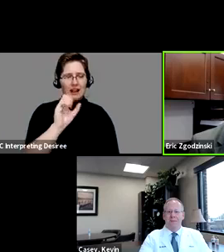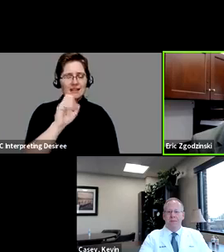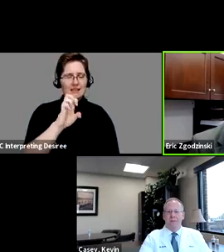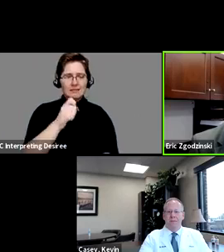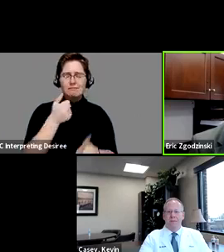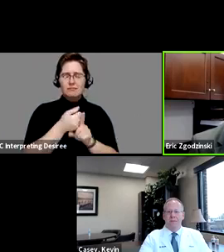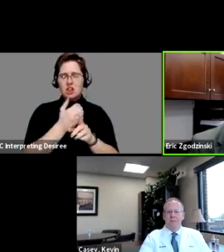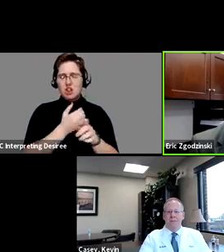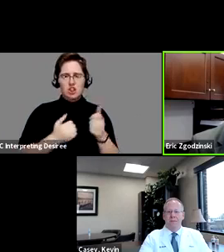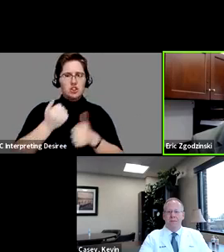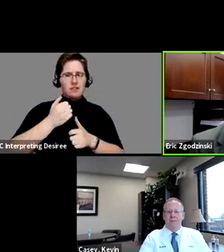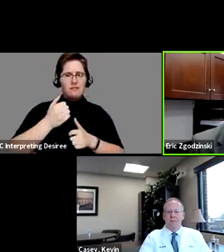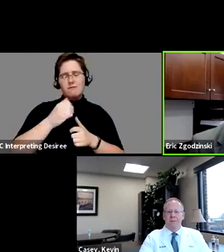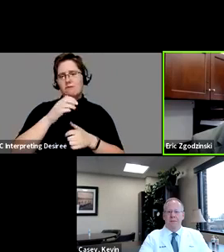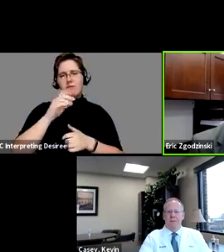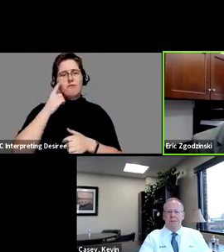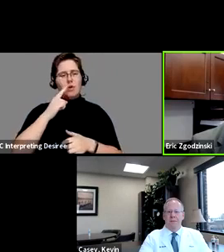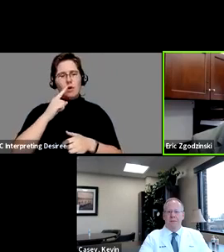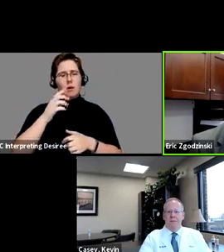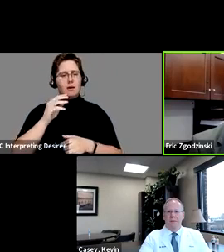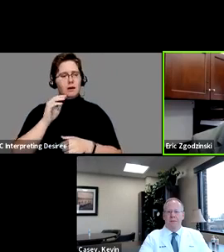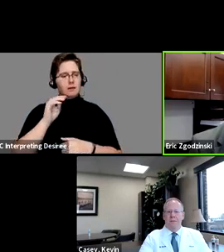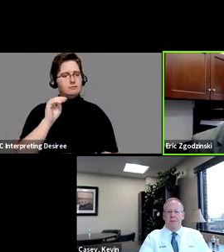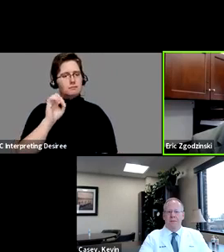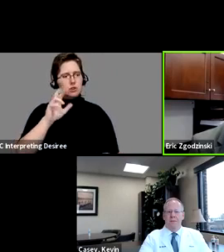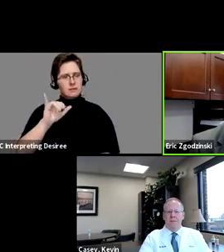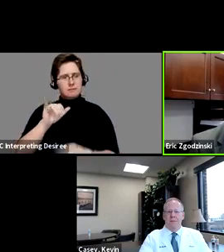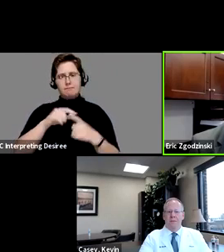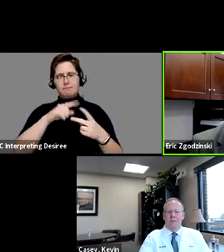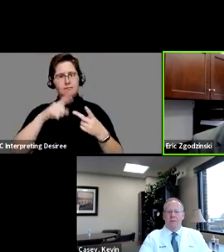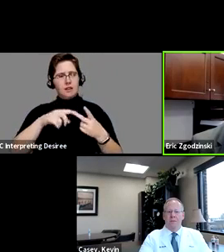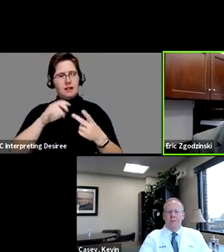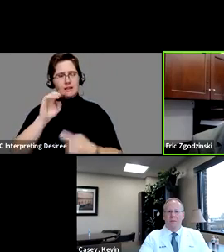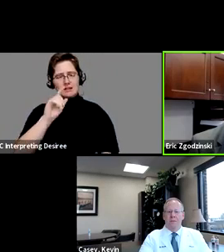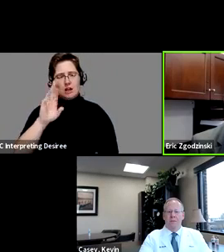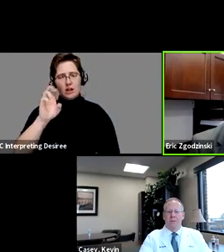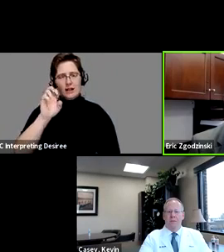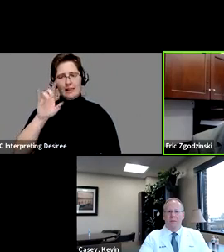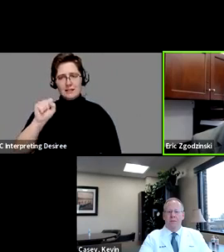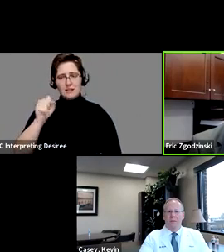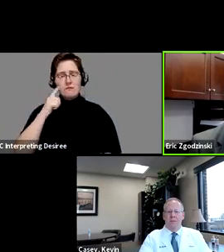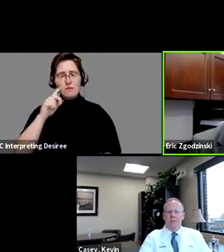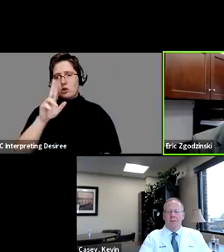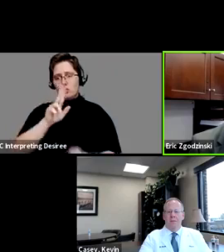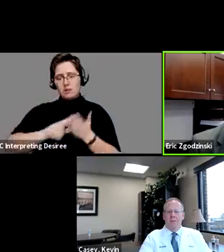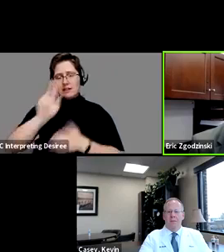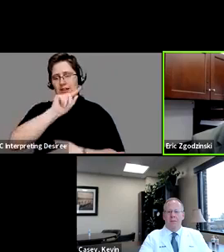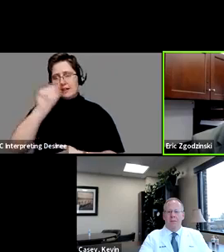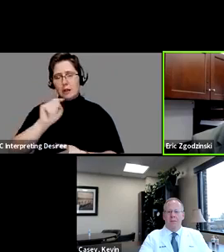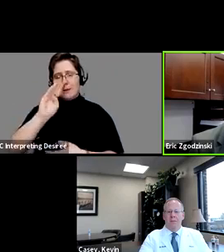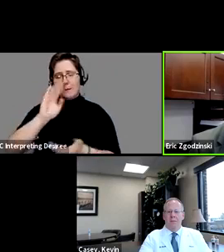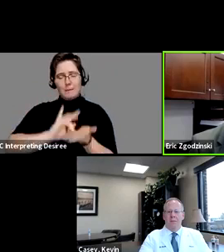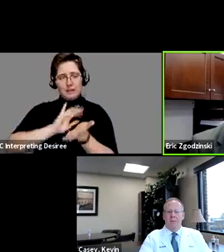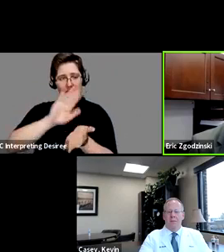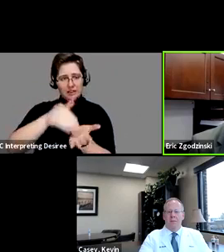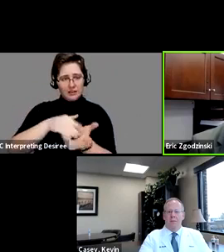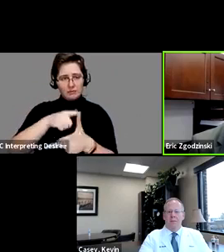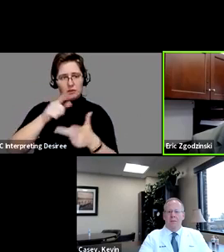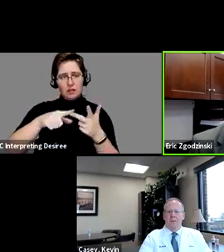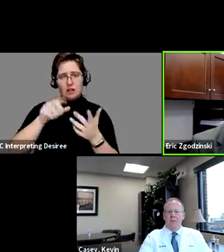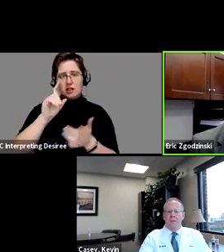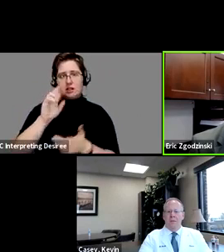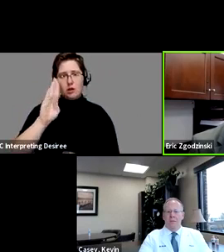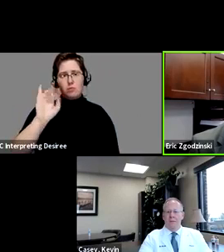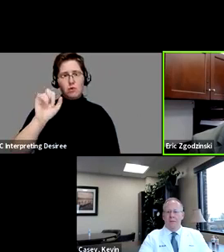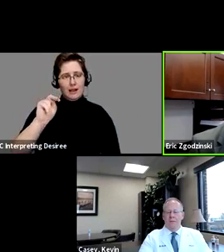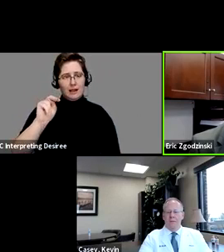Health at Toledo, Dr. Michael Ellis, Chief Medical Officer, University of Toledo Medical Center, and Dr. Brian Kaminsky, VP of